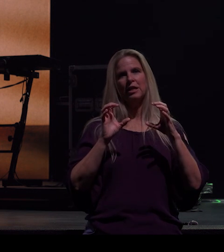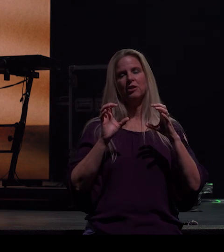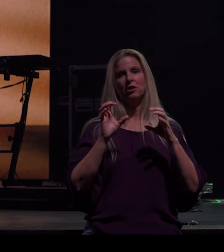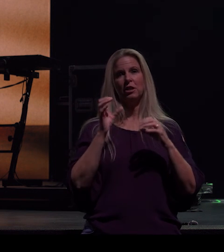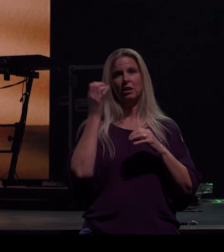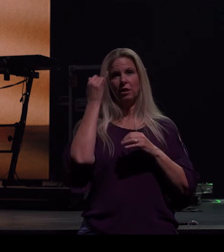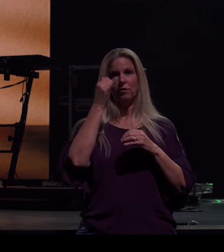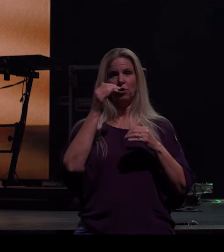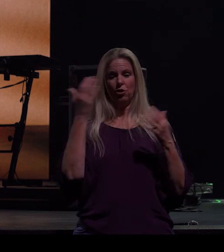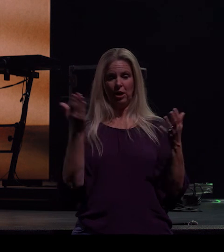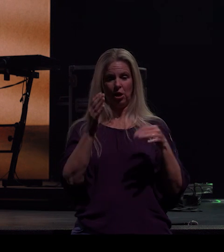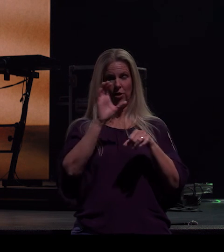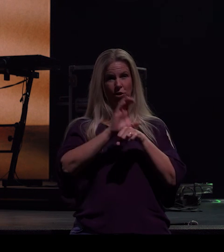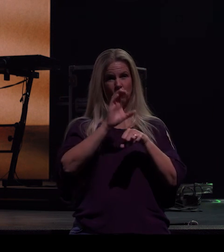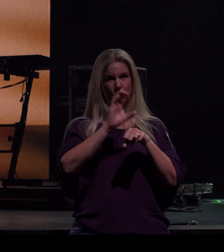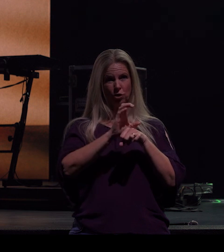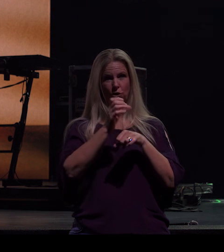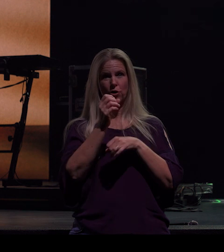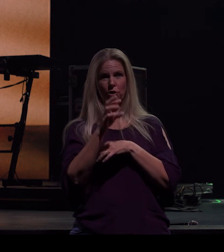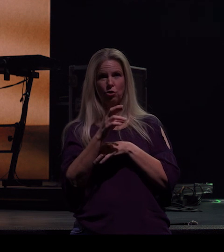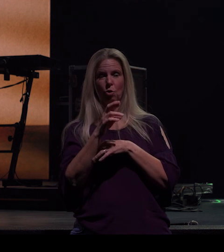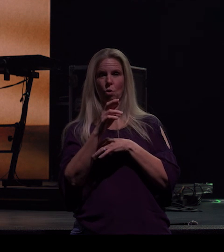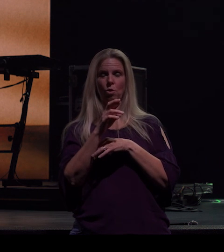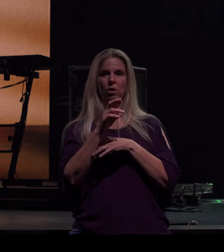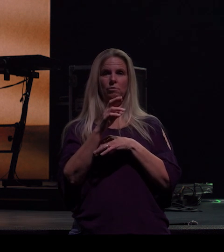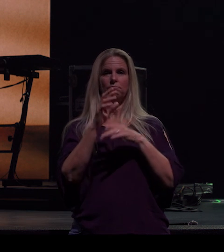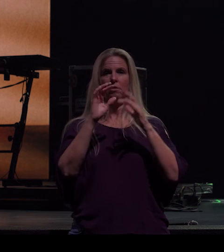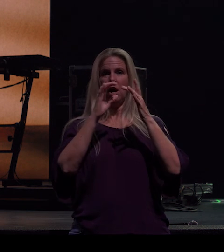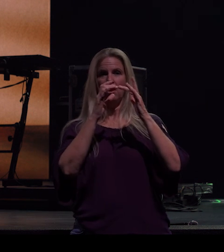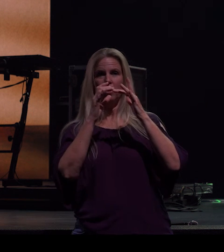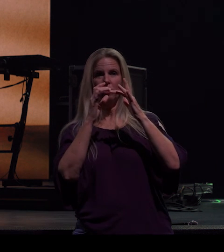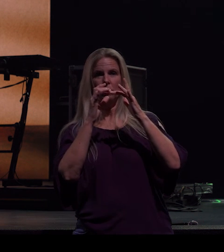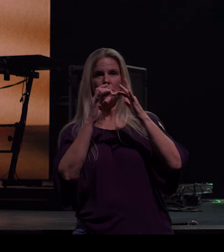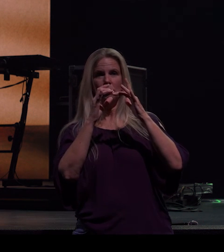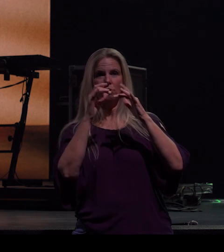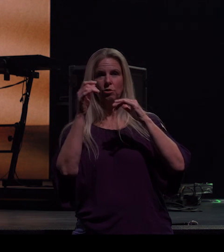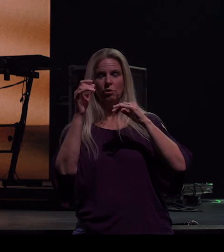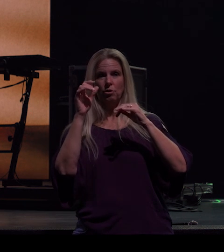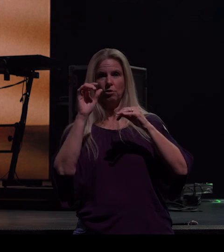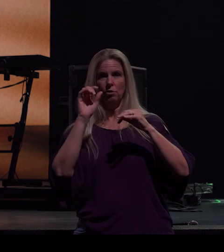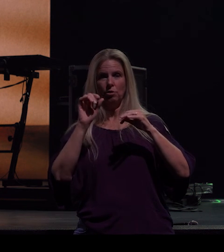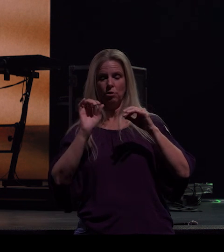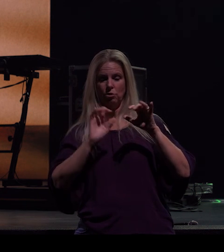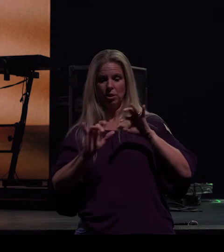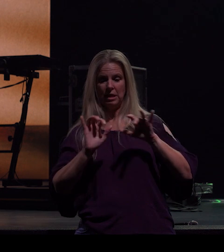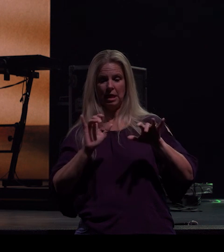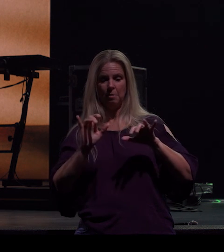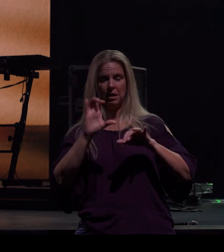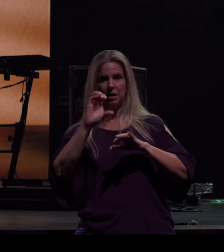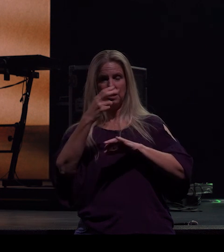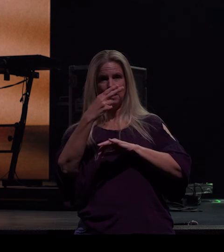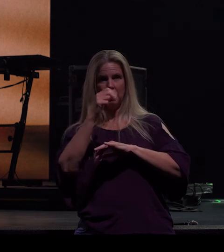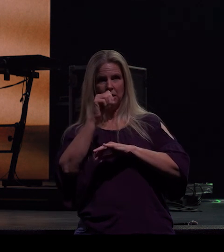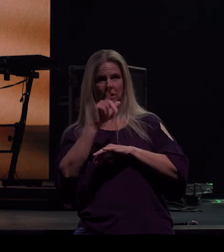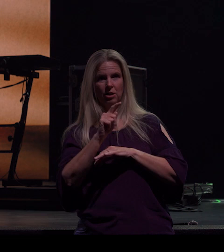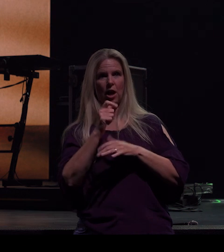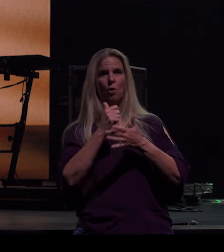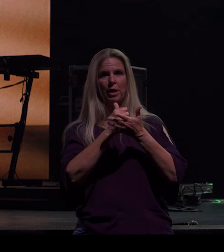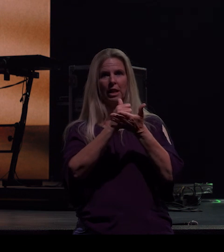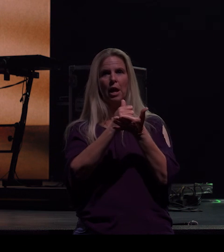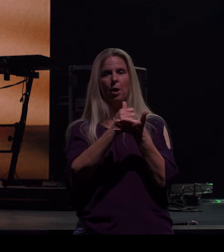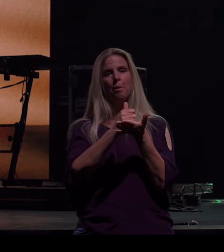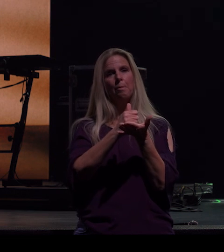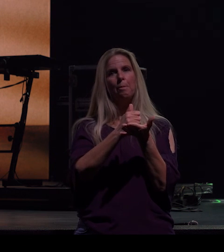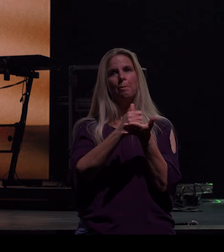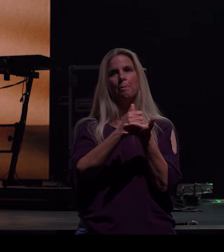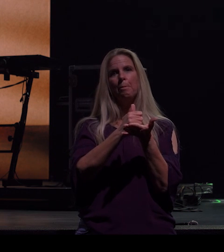something in the chat. If you're here on campus, you can go out to our guest services tent. We would love to connect with you and help you take your next step. But all